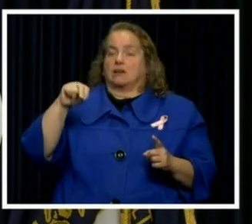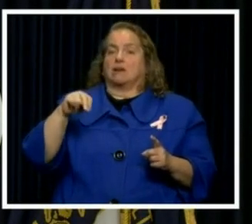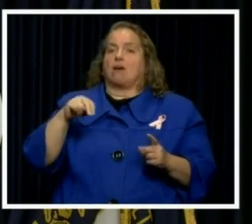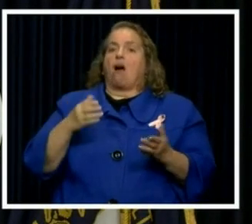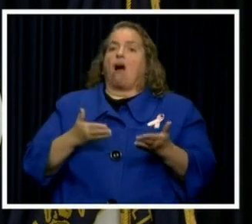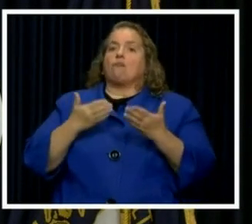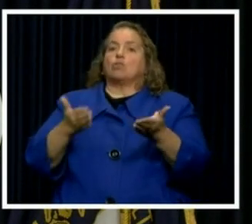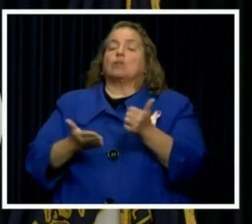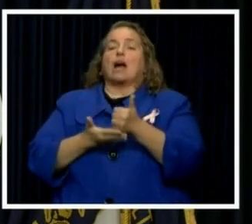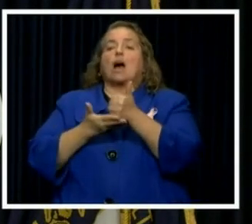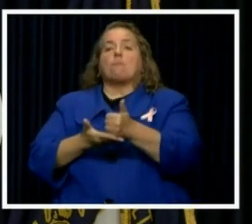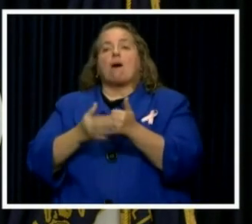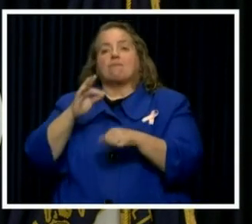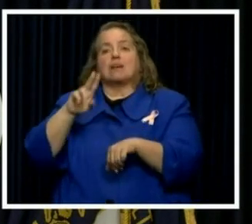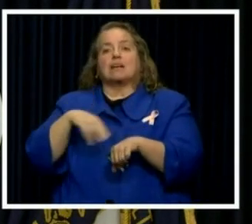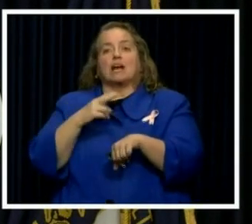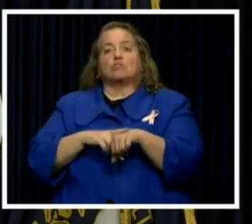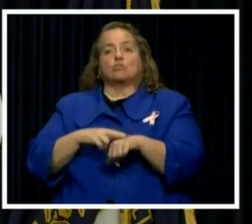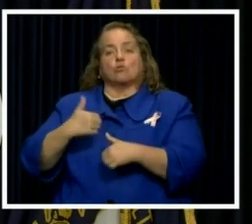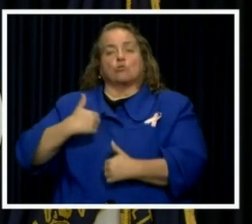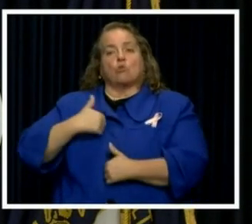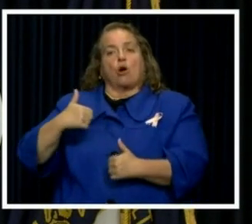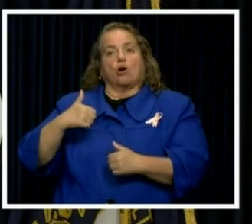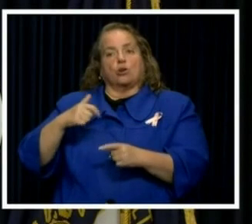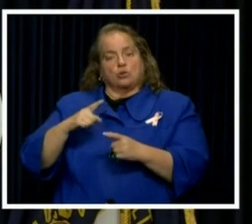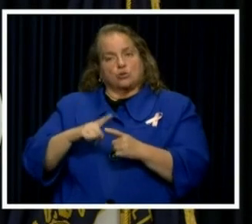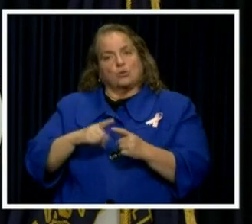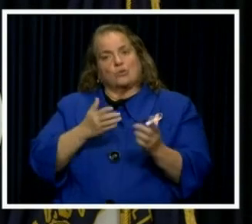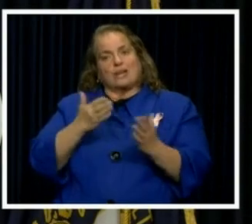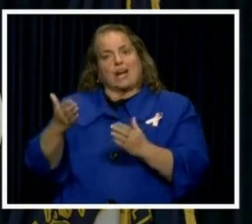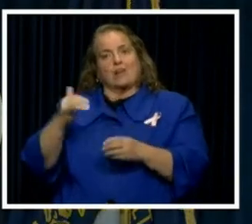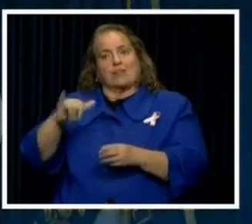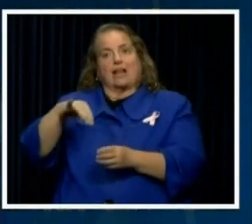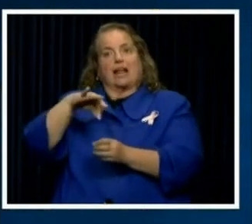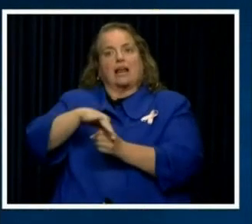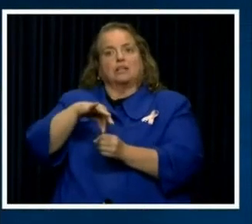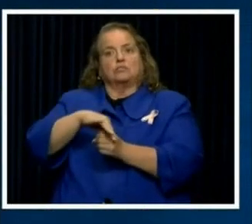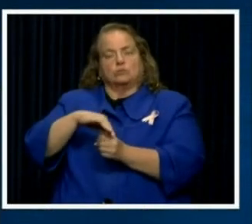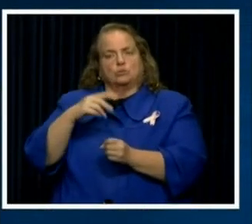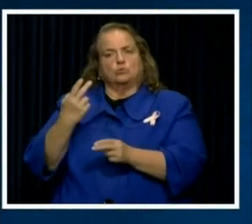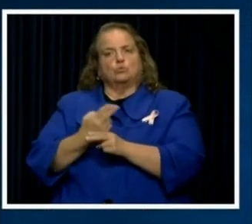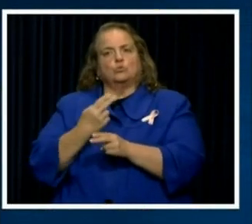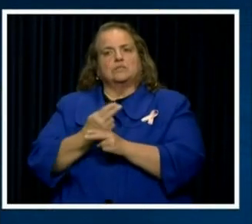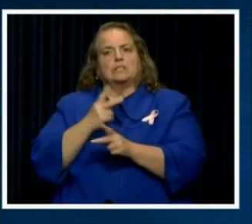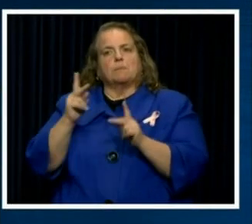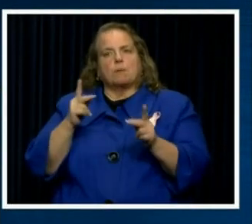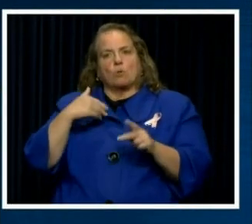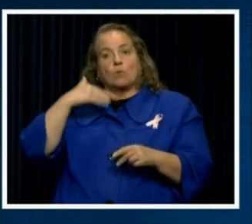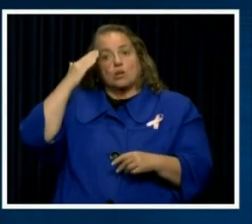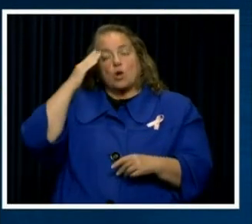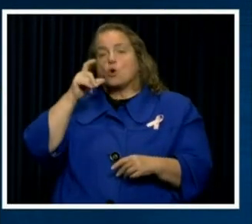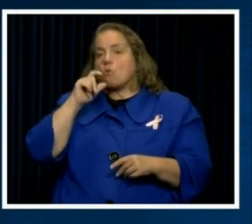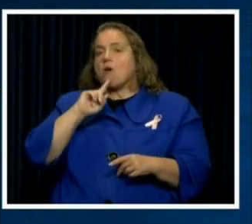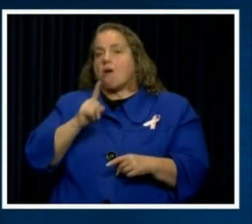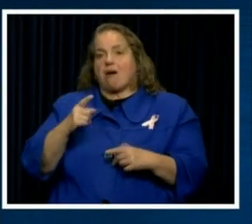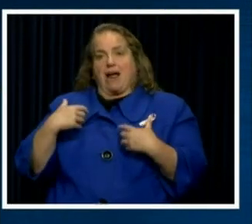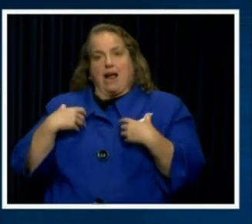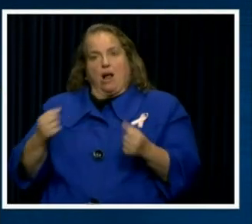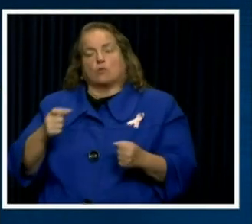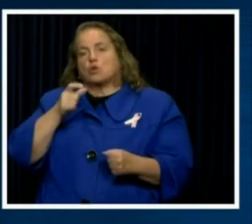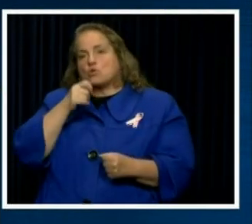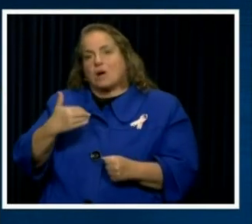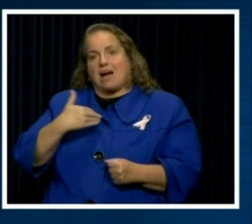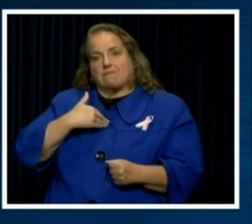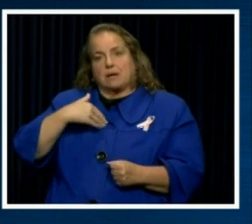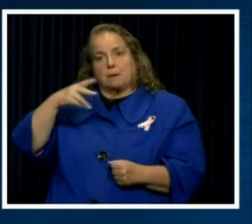Guard in carrying out this election, using folks that we know are healthy, that have the PPE